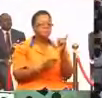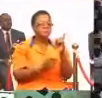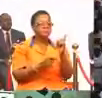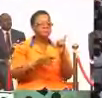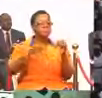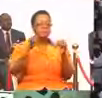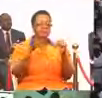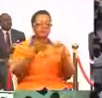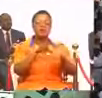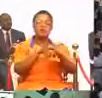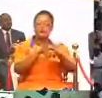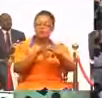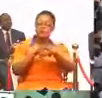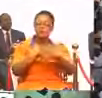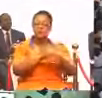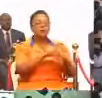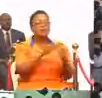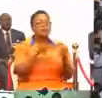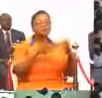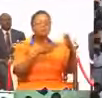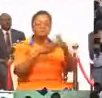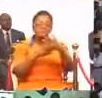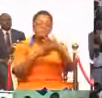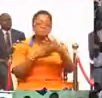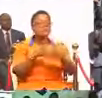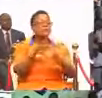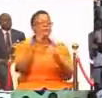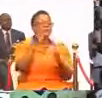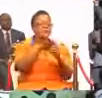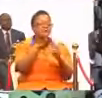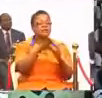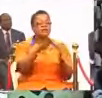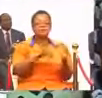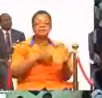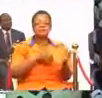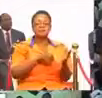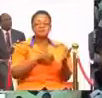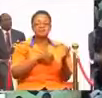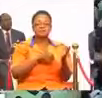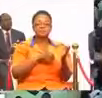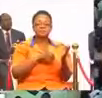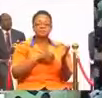Shikilia kaunti yako, zuia kura, zuia wizi.